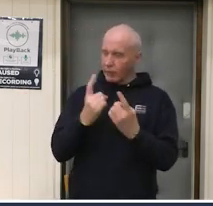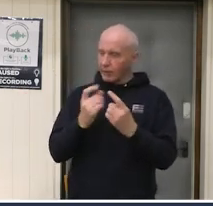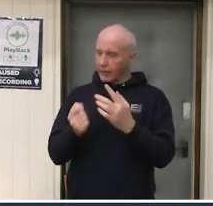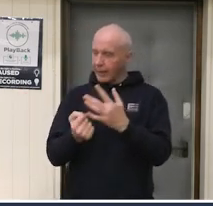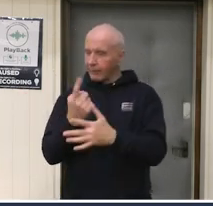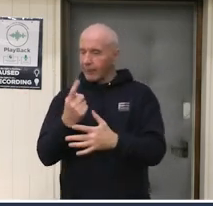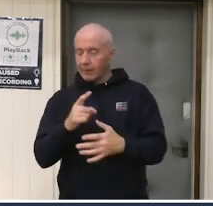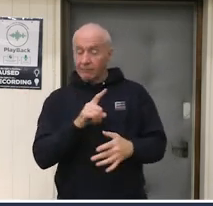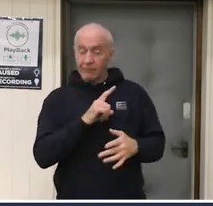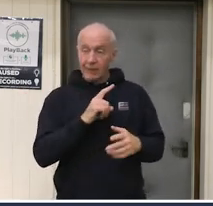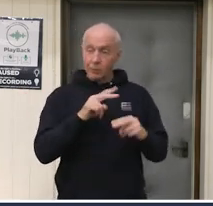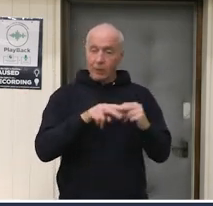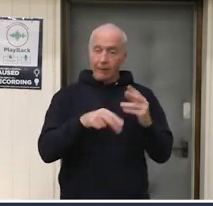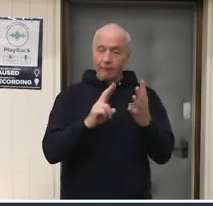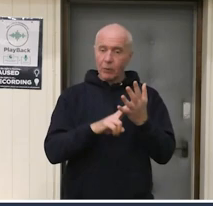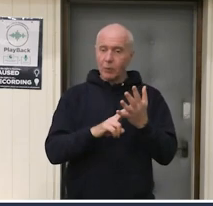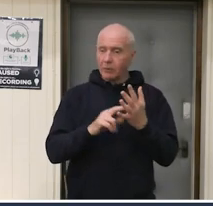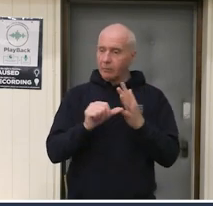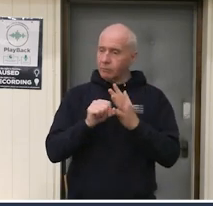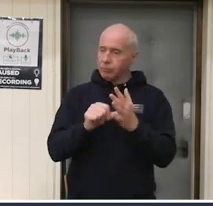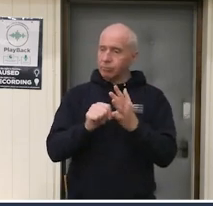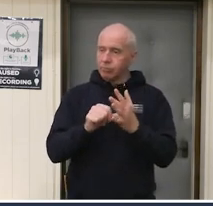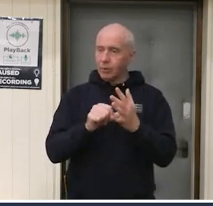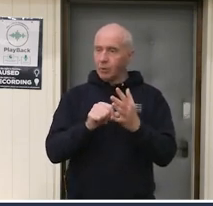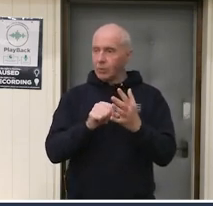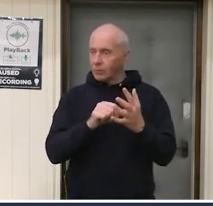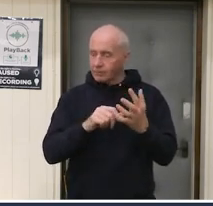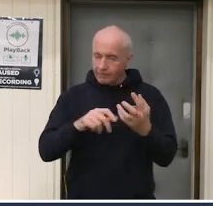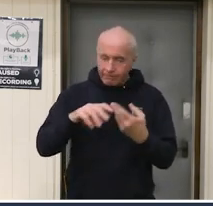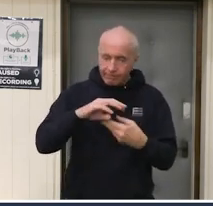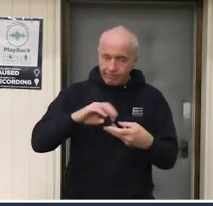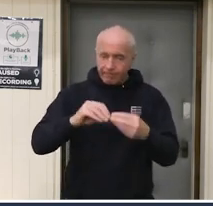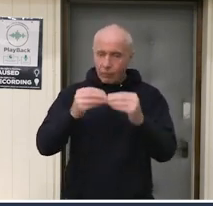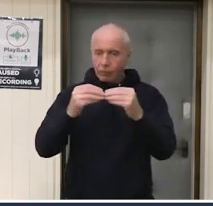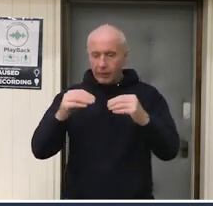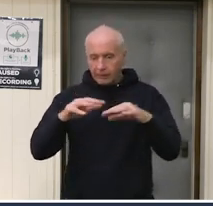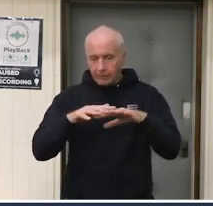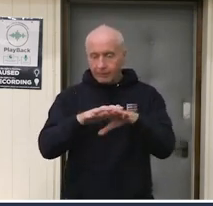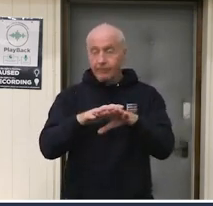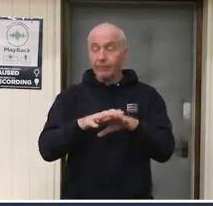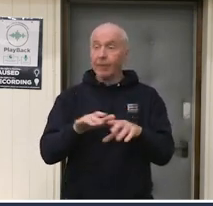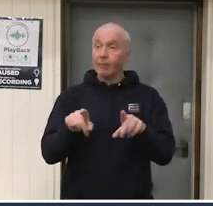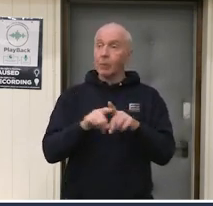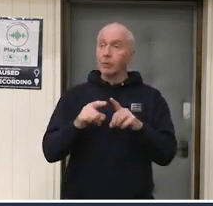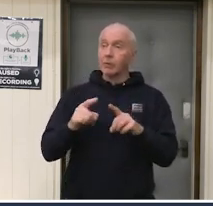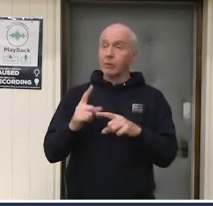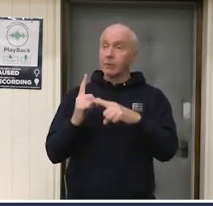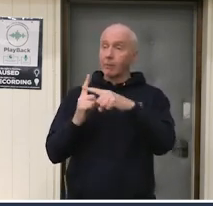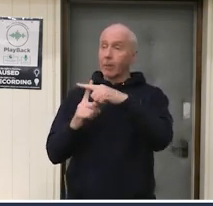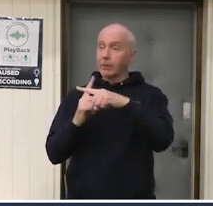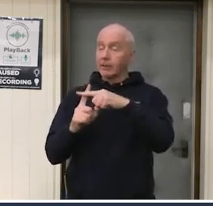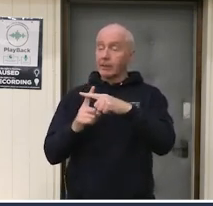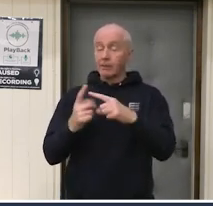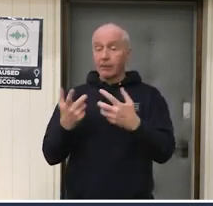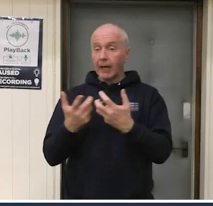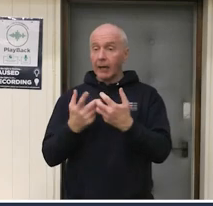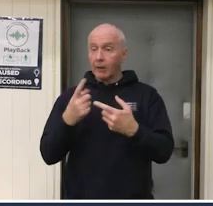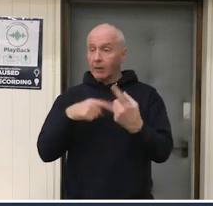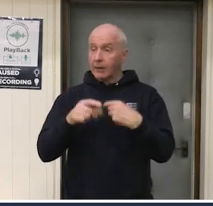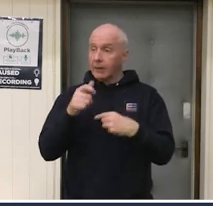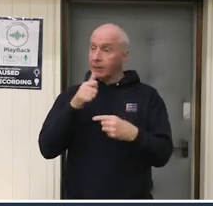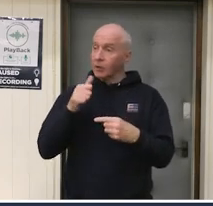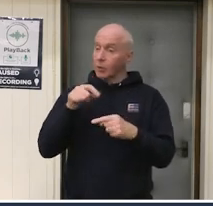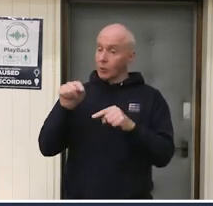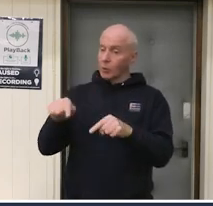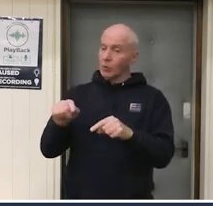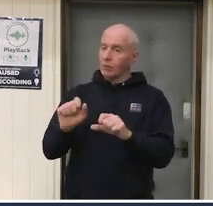particularly difficult in terms of stability, all right? But there are also upsides to how we can maybe utilize some of its properties to help us